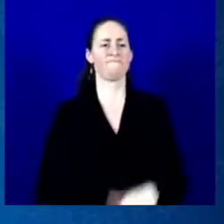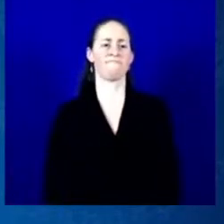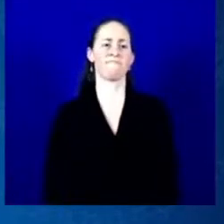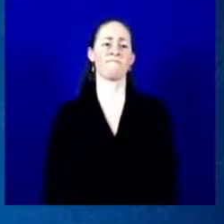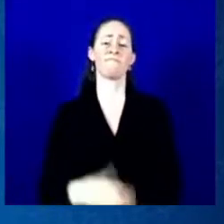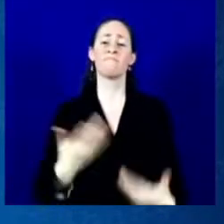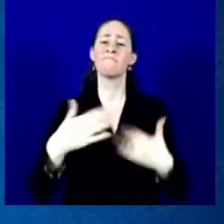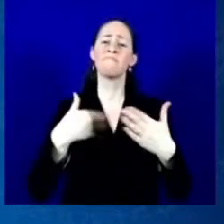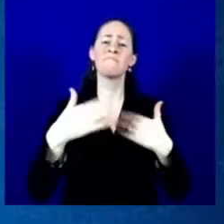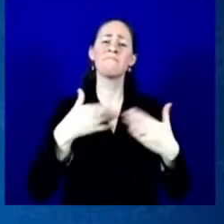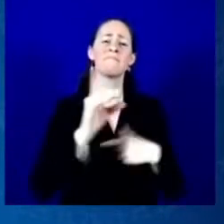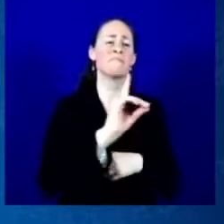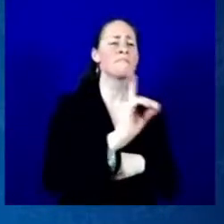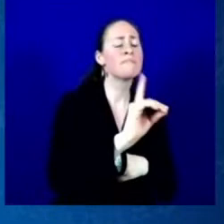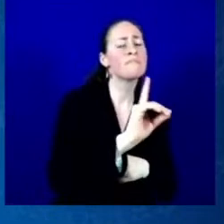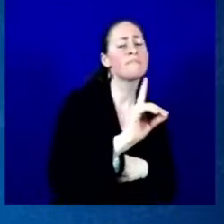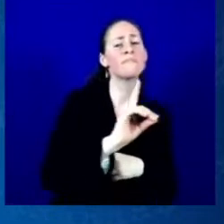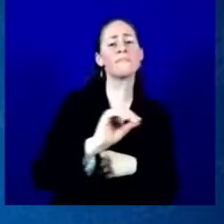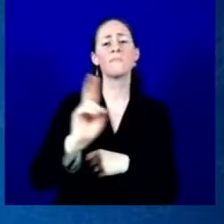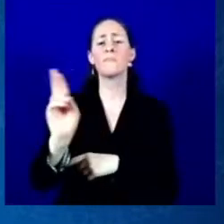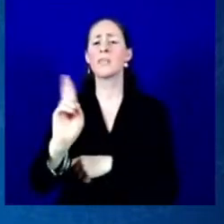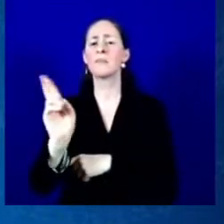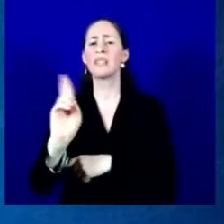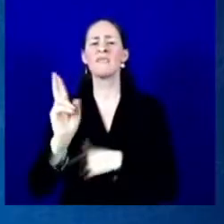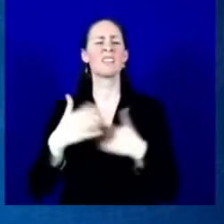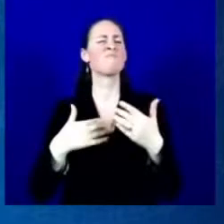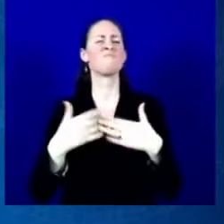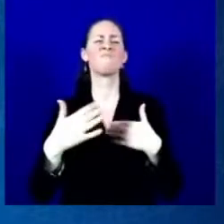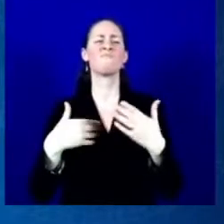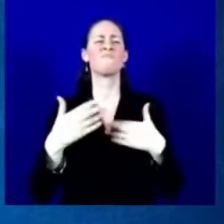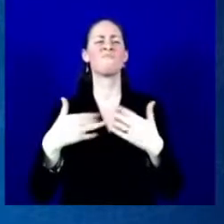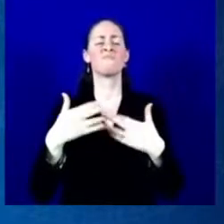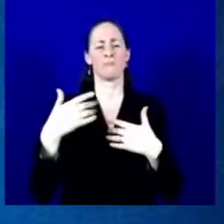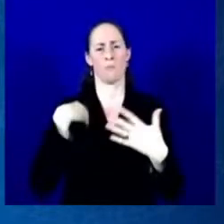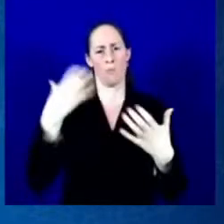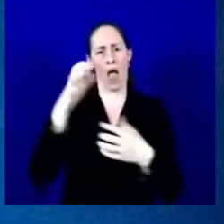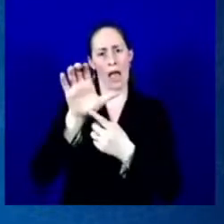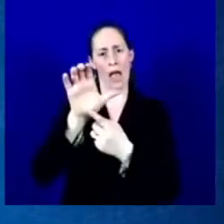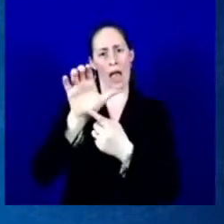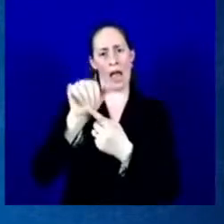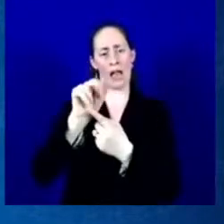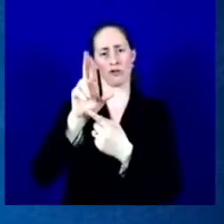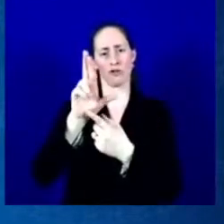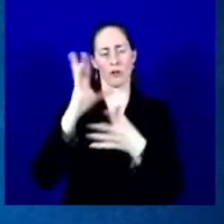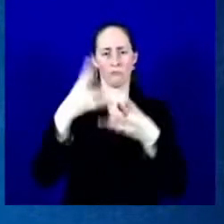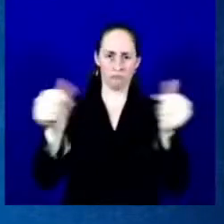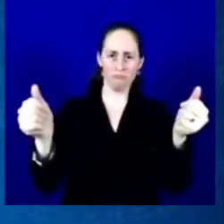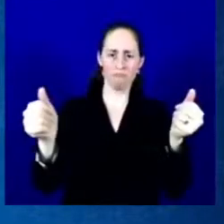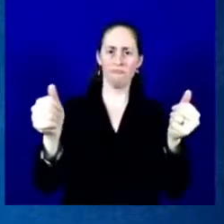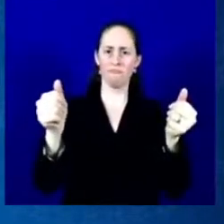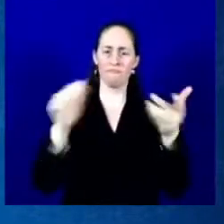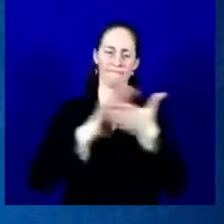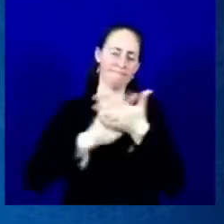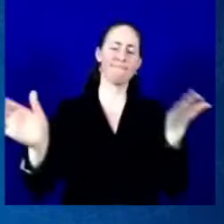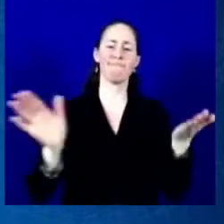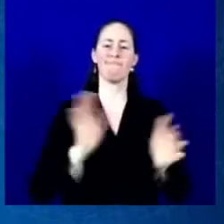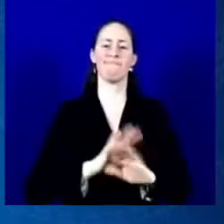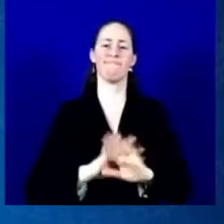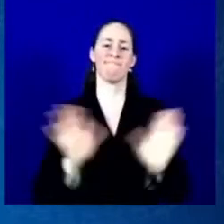So let's end cancer as we know it. It's within our power. It's within our power to do